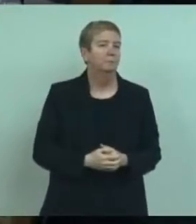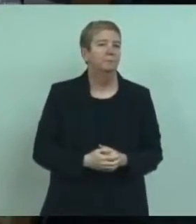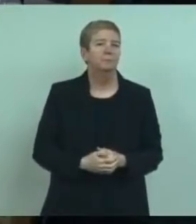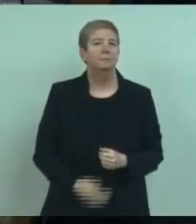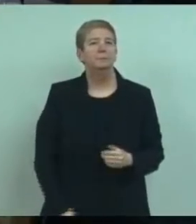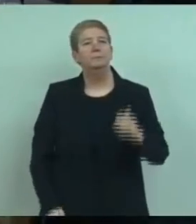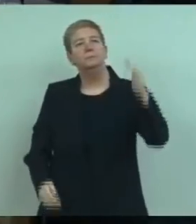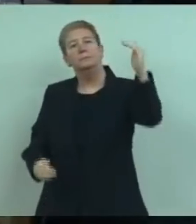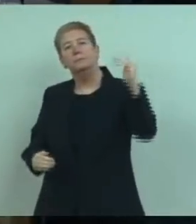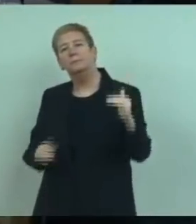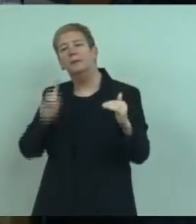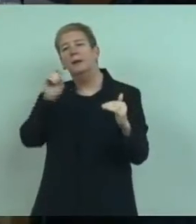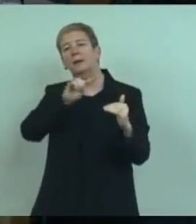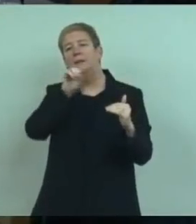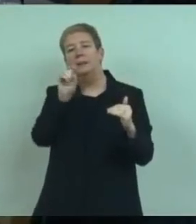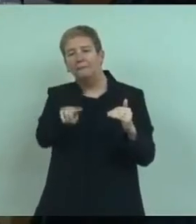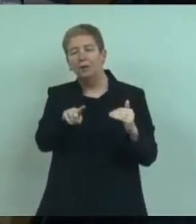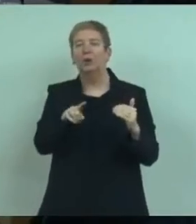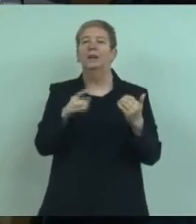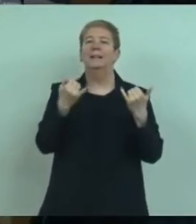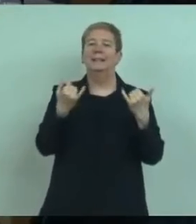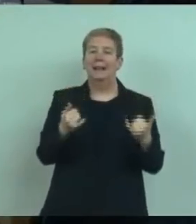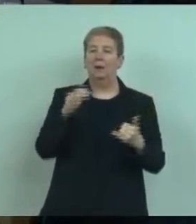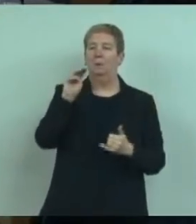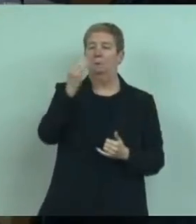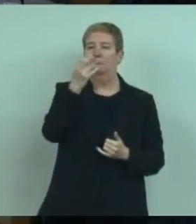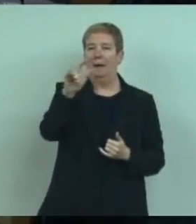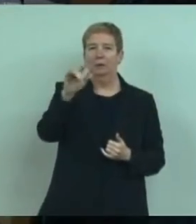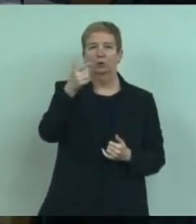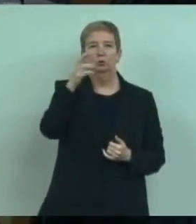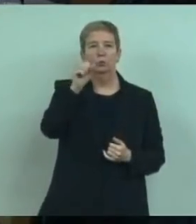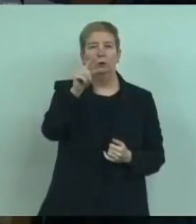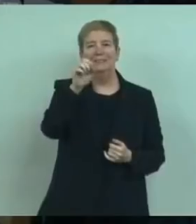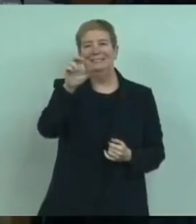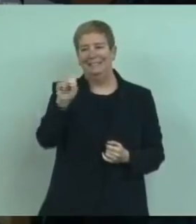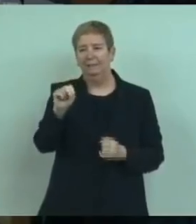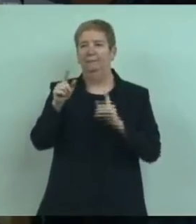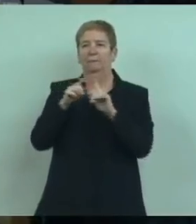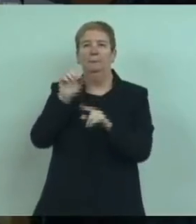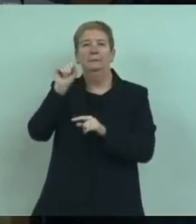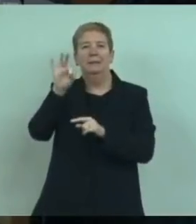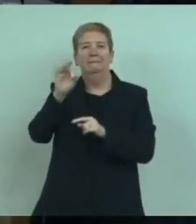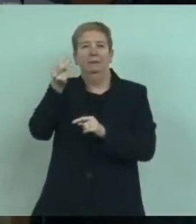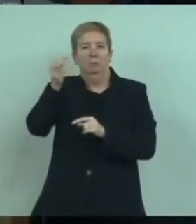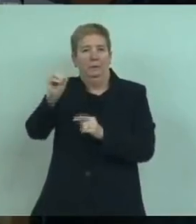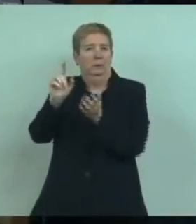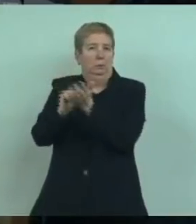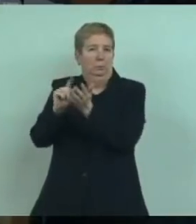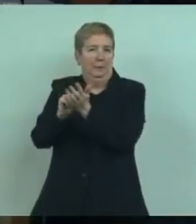Thank you, Governor. I'm going to unmute Michael Gerstein with the Santa Fe New Mexican now.